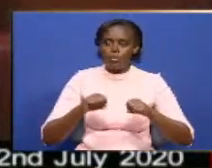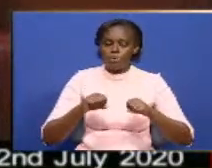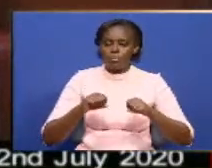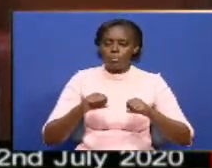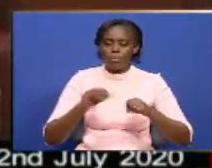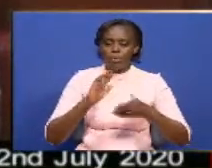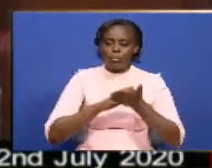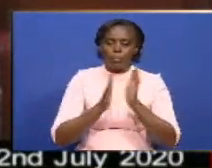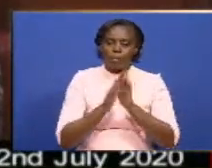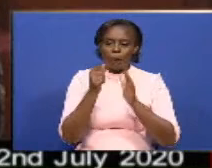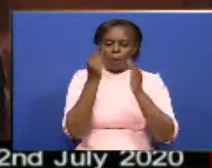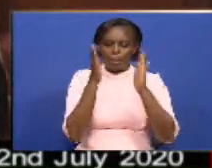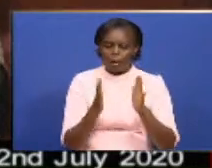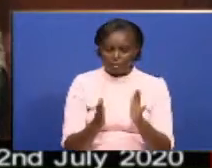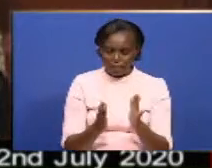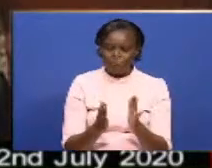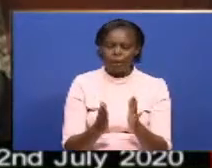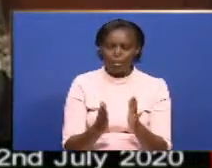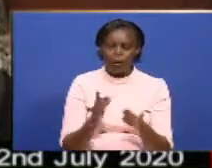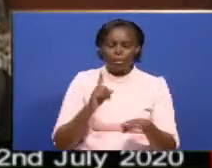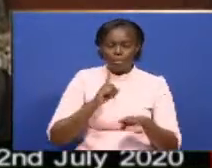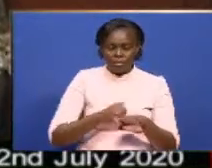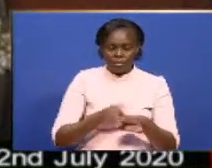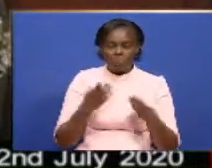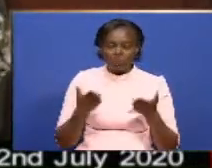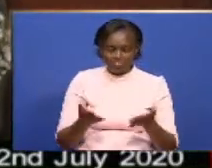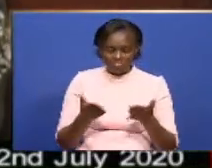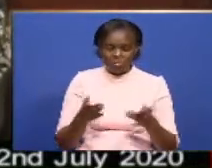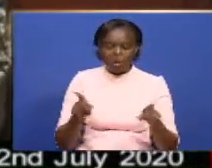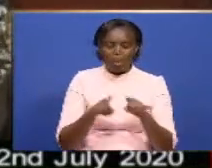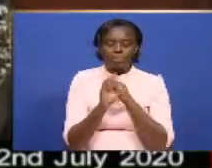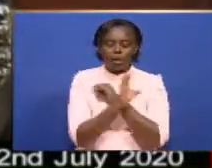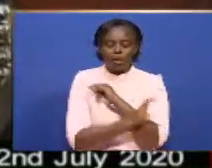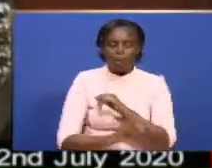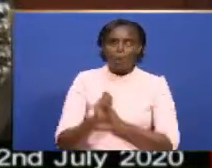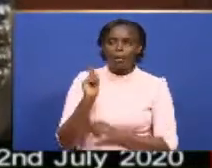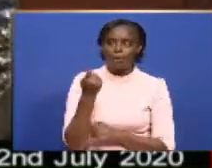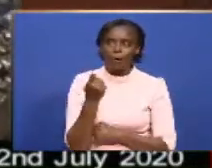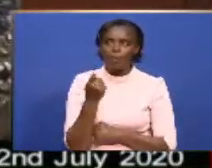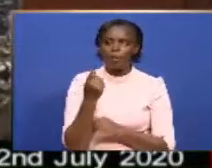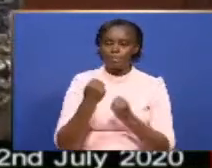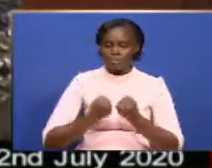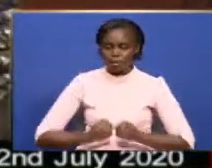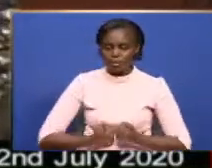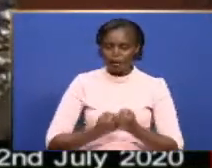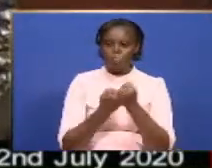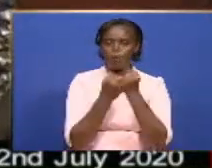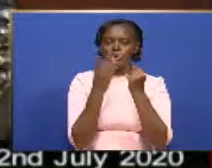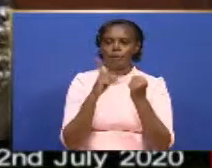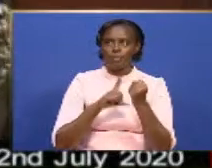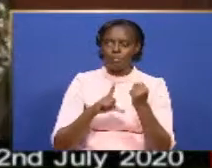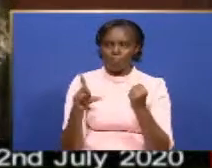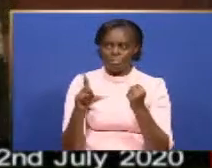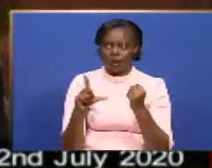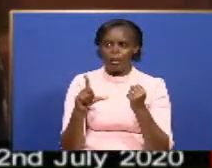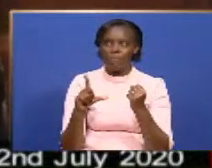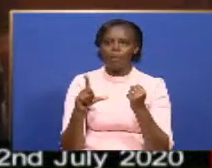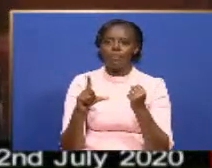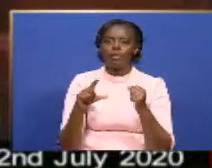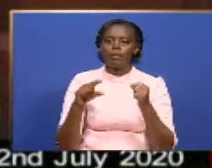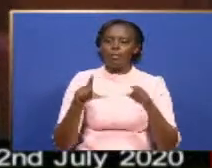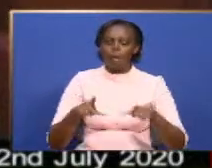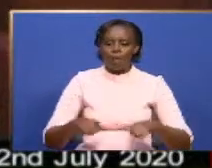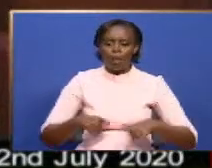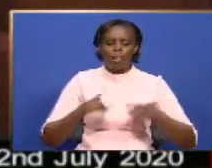citizen. So it's high time as a country we support this bill so that we live